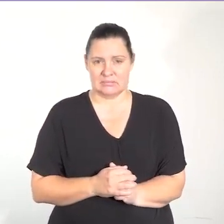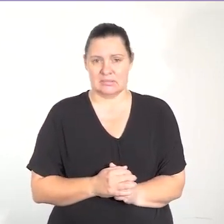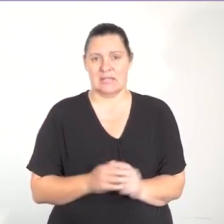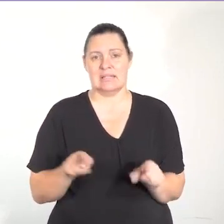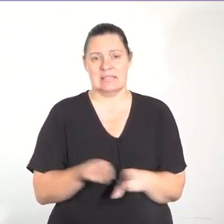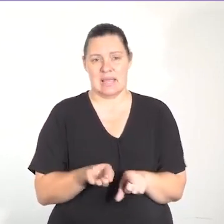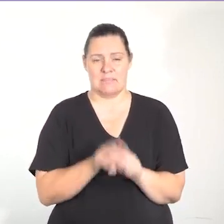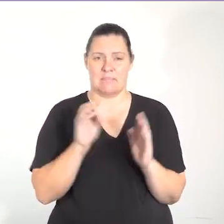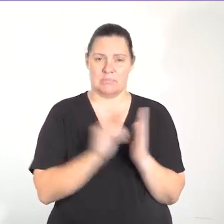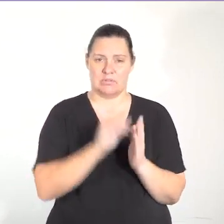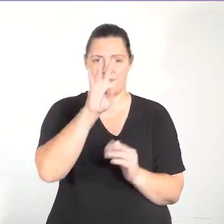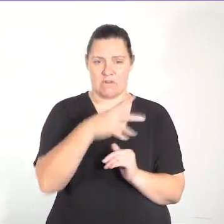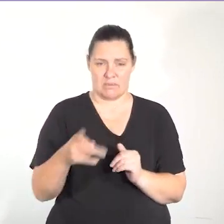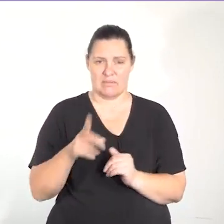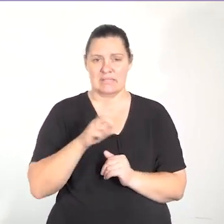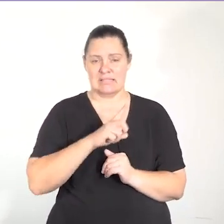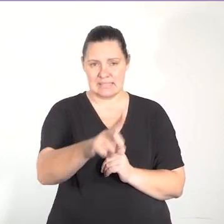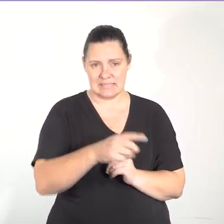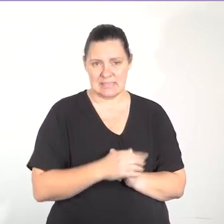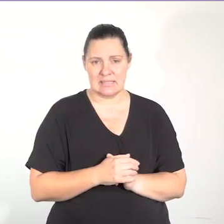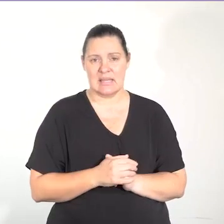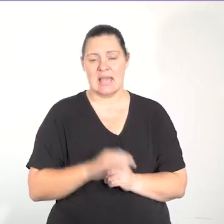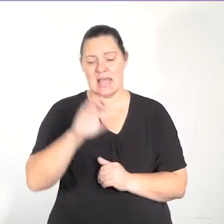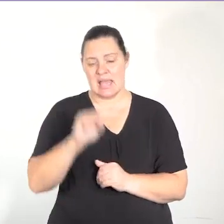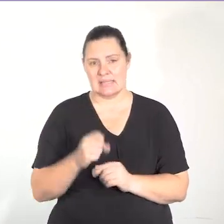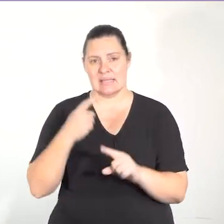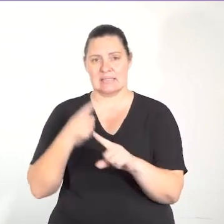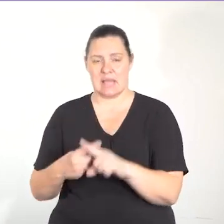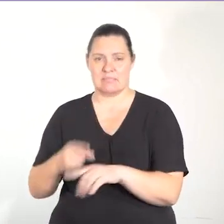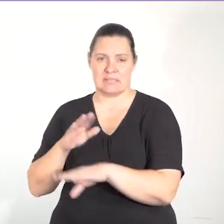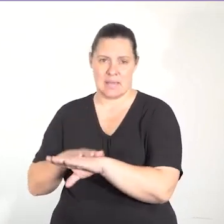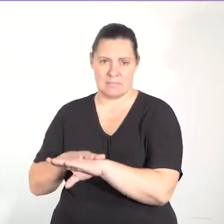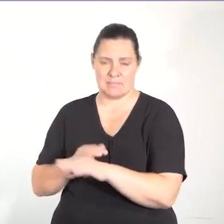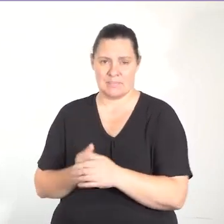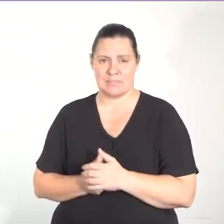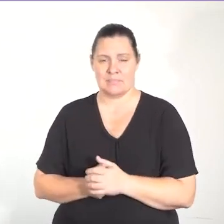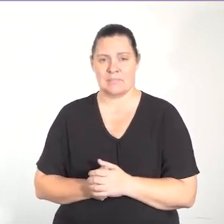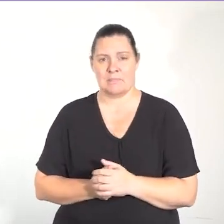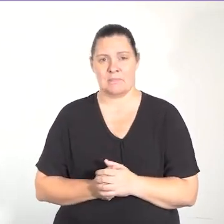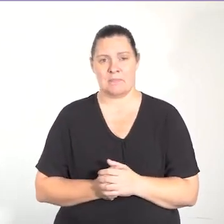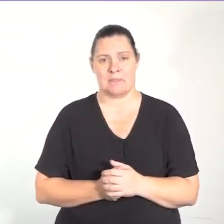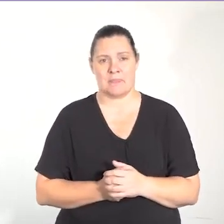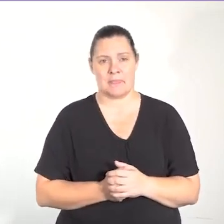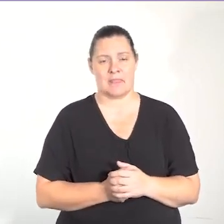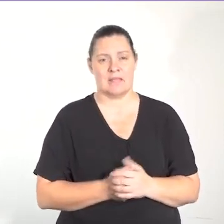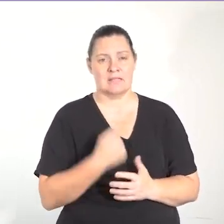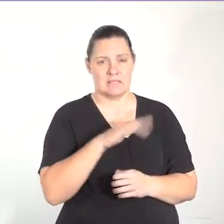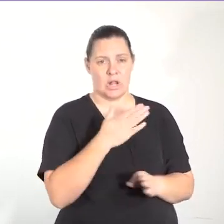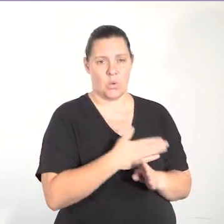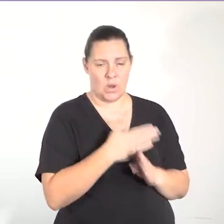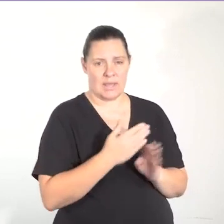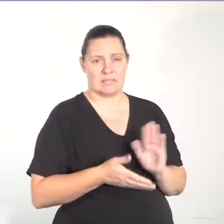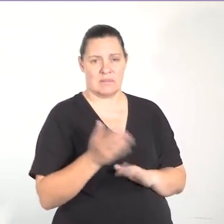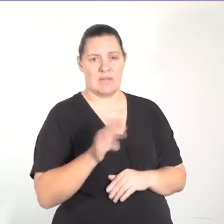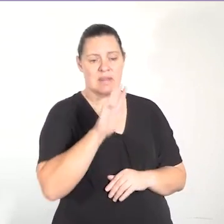Same, we are going to write down the formula for distance. That is speed multiplied by time. We are still working